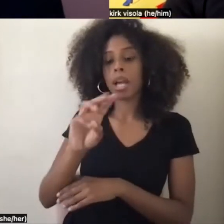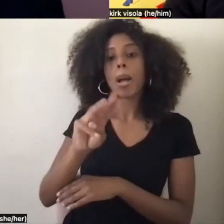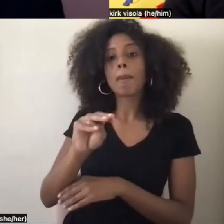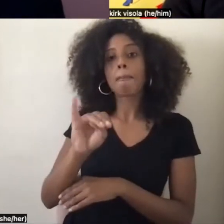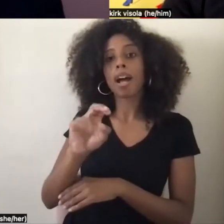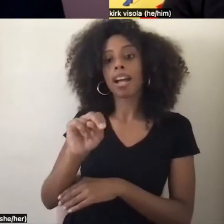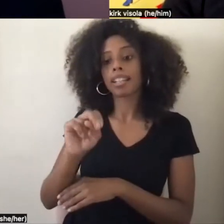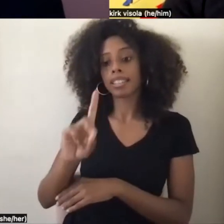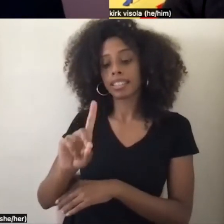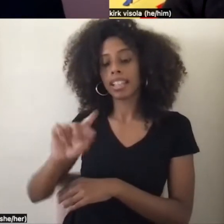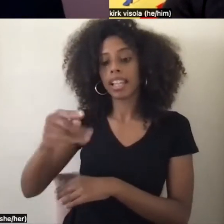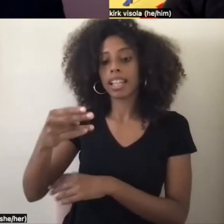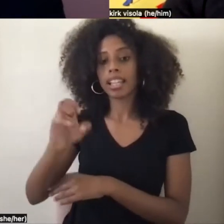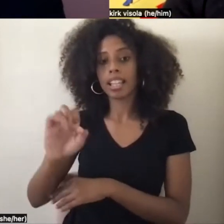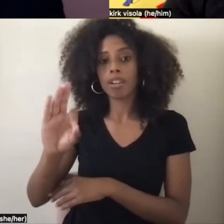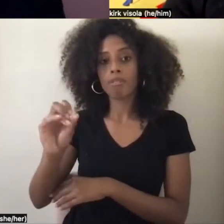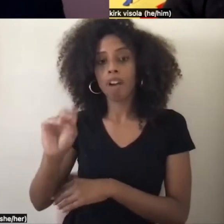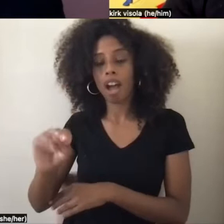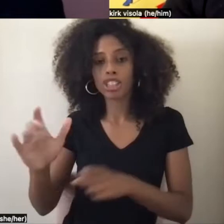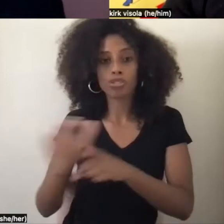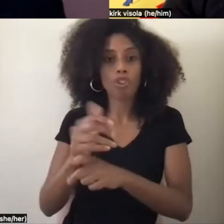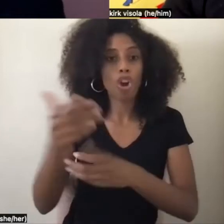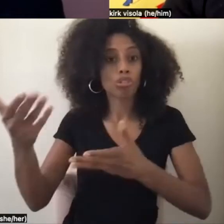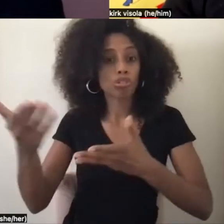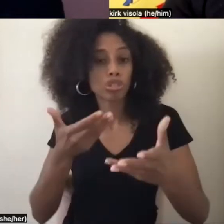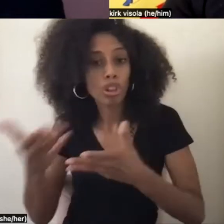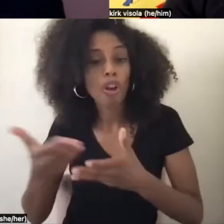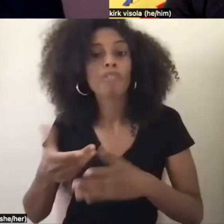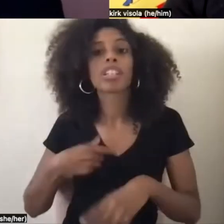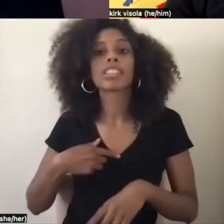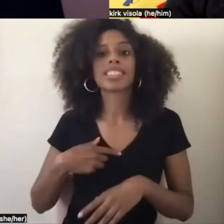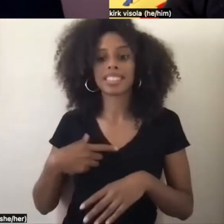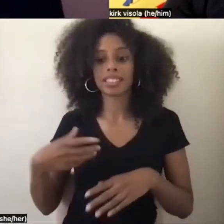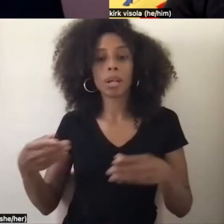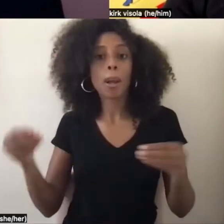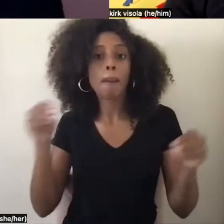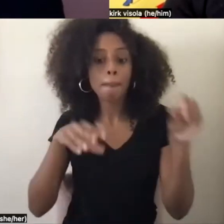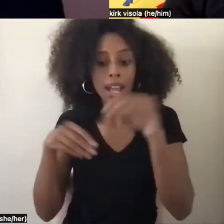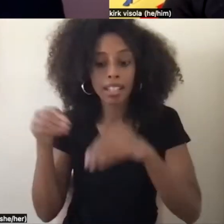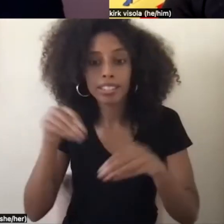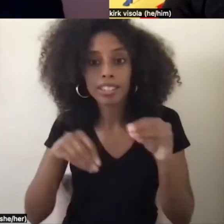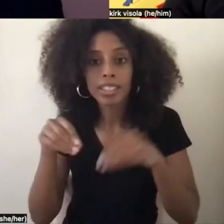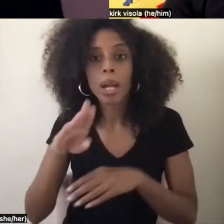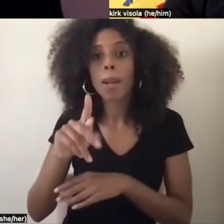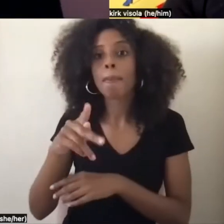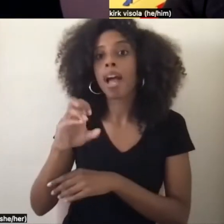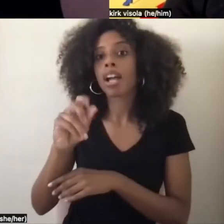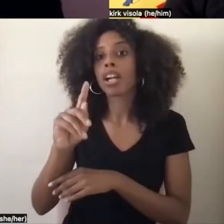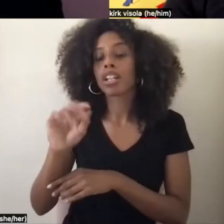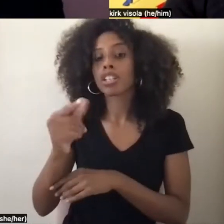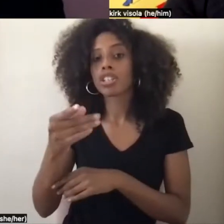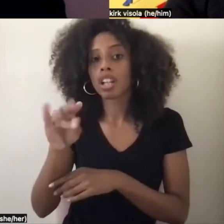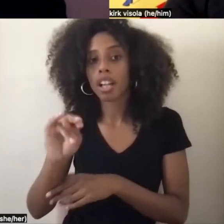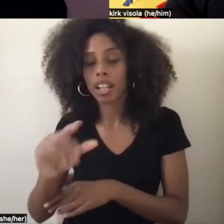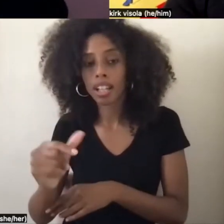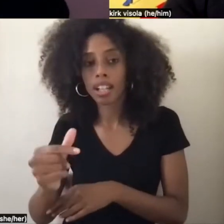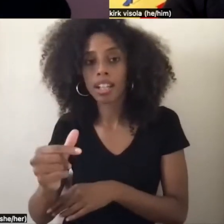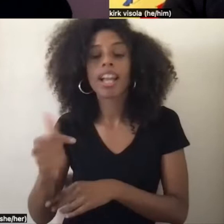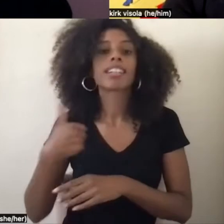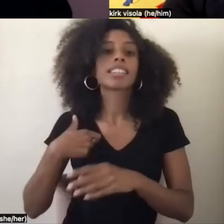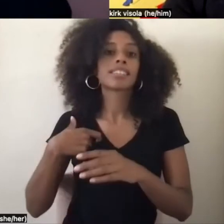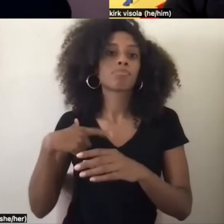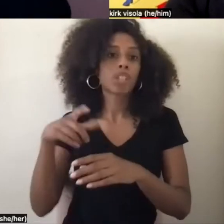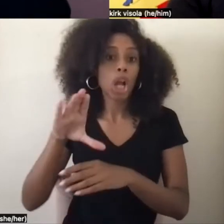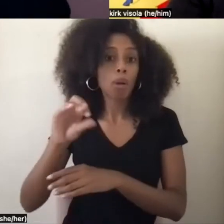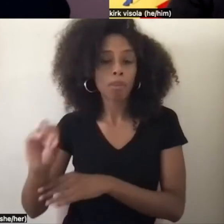and packaging design company. He identifies as Black. Kirk, thank you so much for being here today.